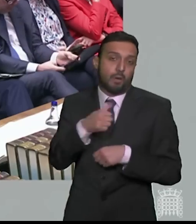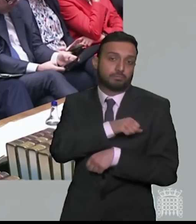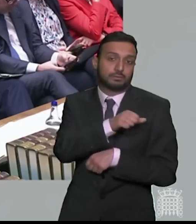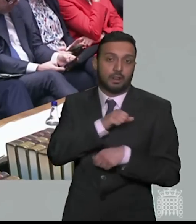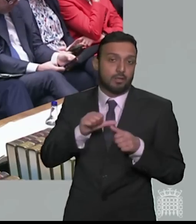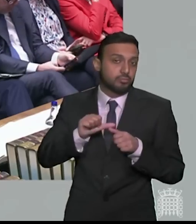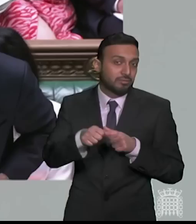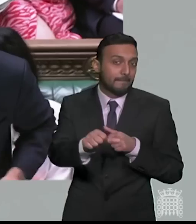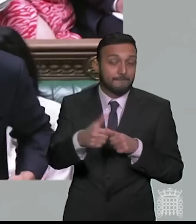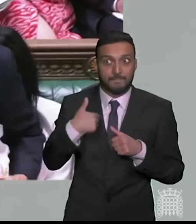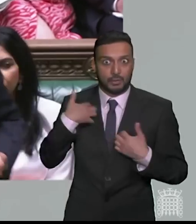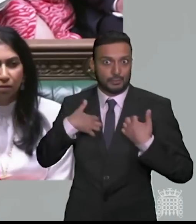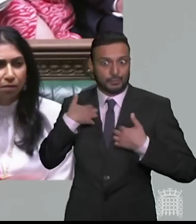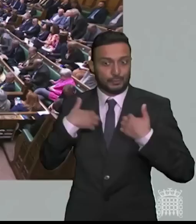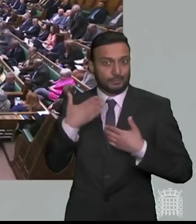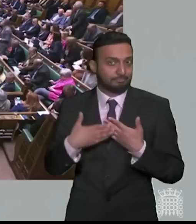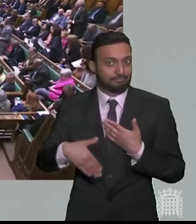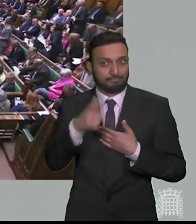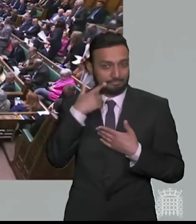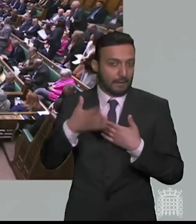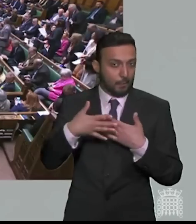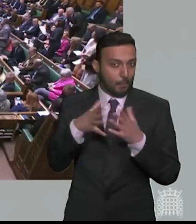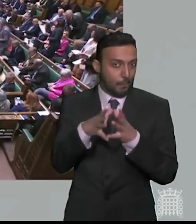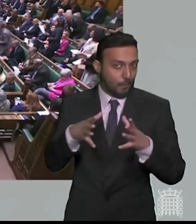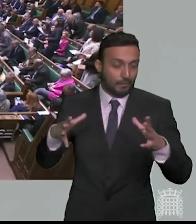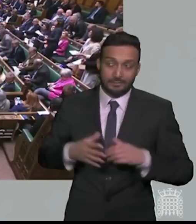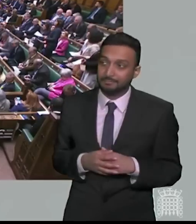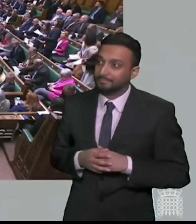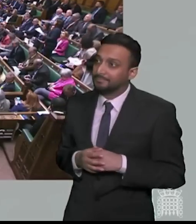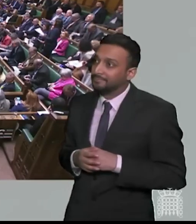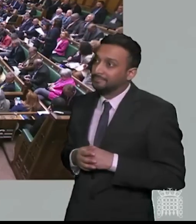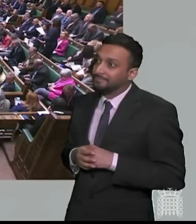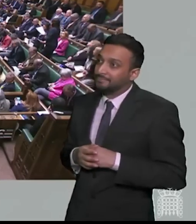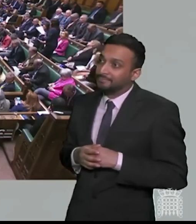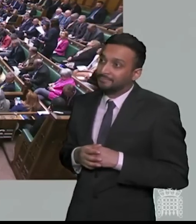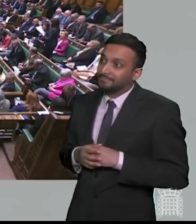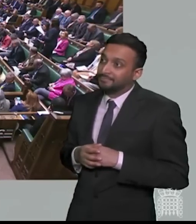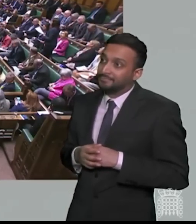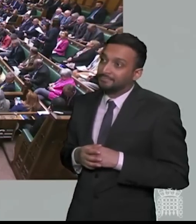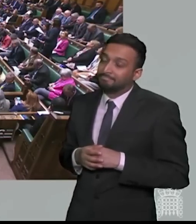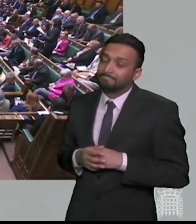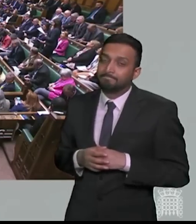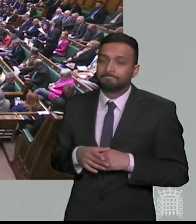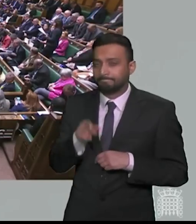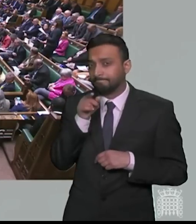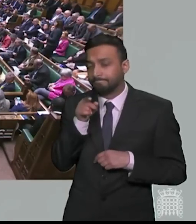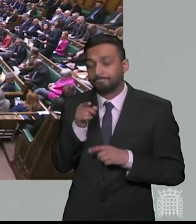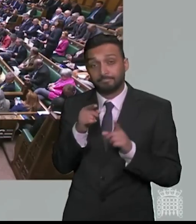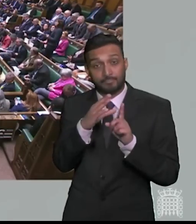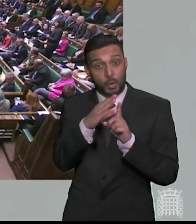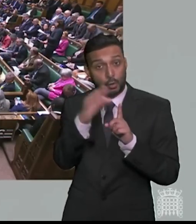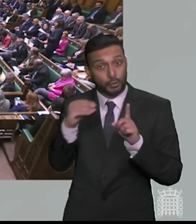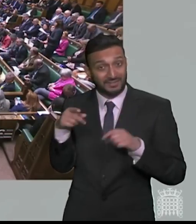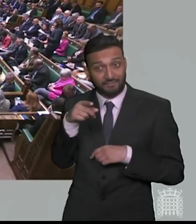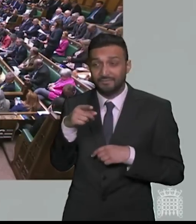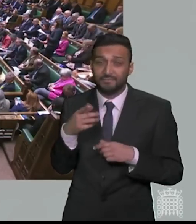work progressing in the months ahead. Sarah Olney. Thank you very much, Mr Speaker. Under the Conservatives, so much of the UK's potential is